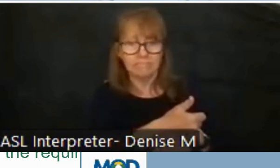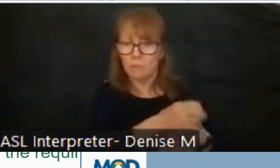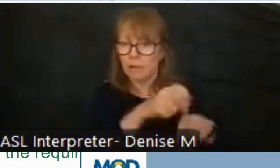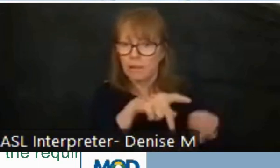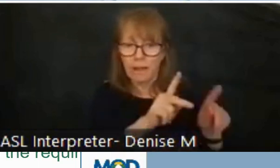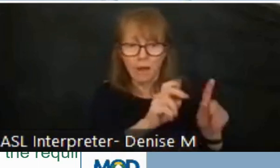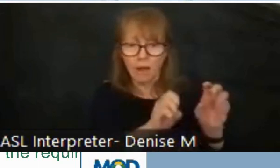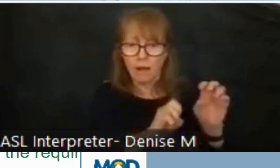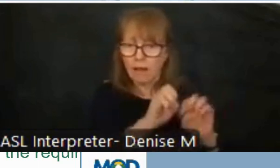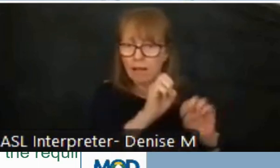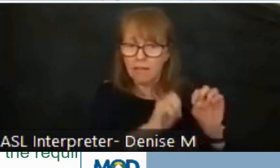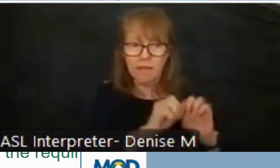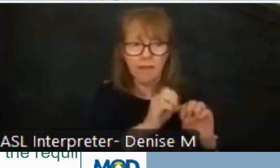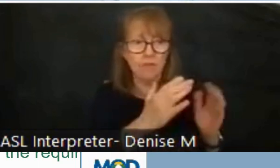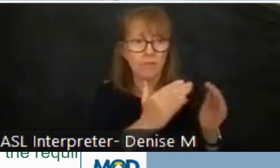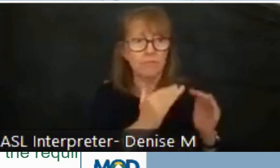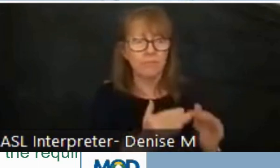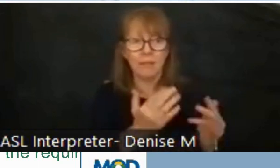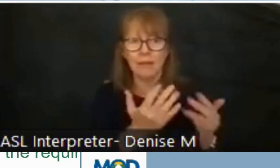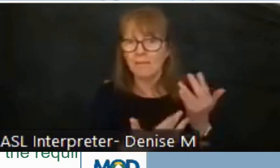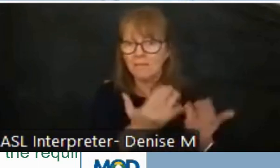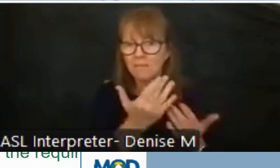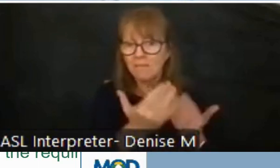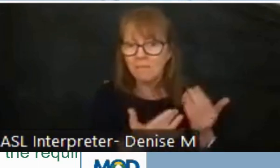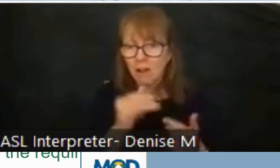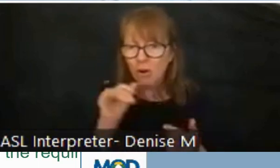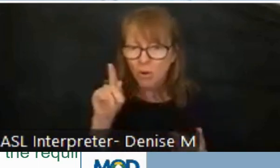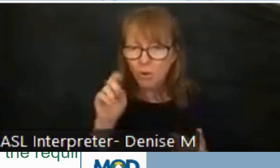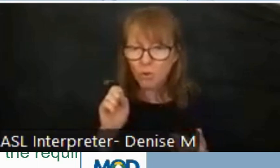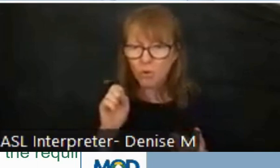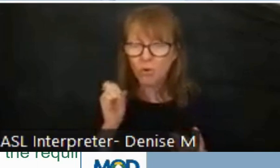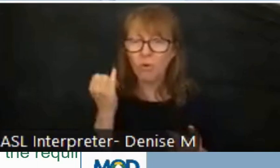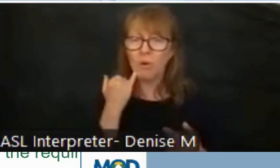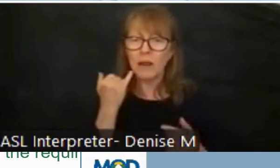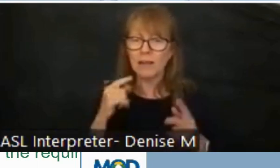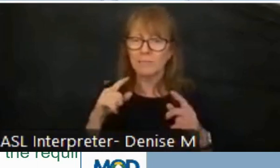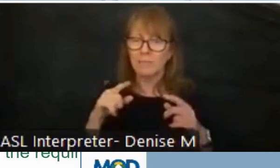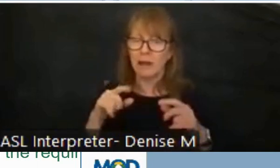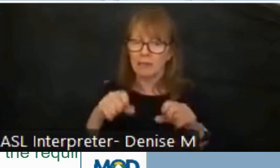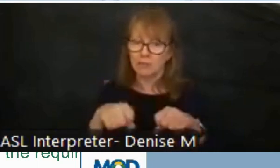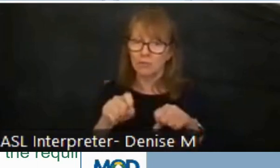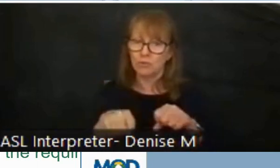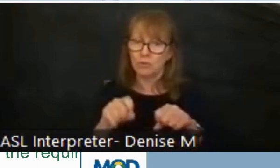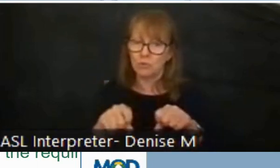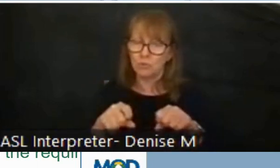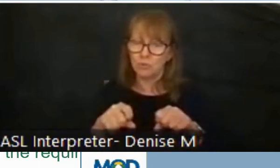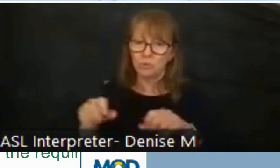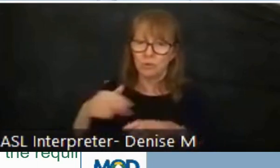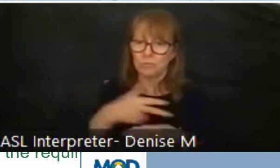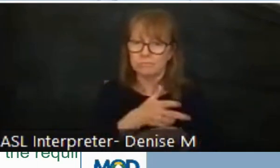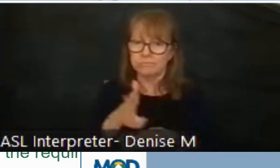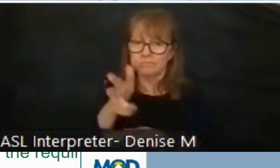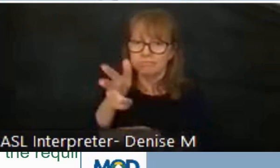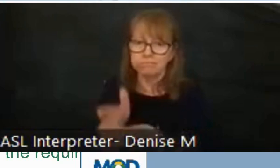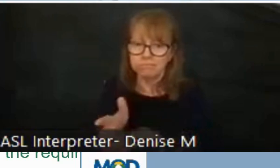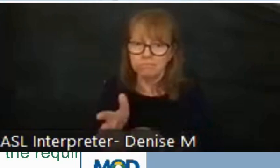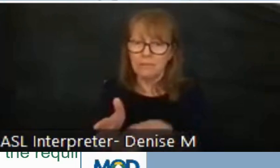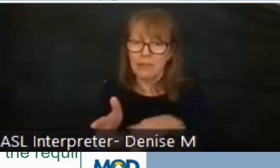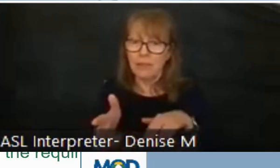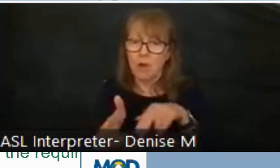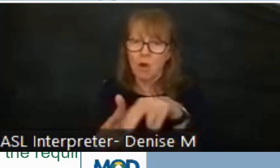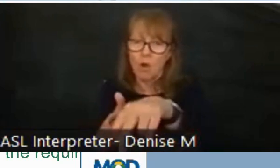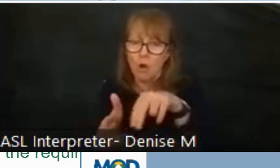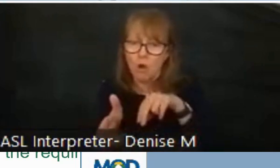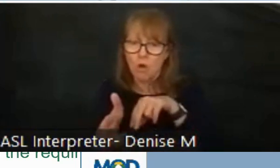codes, if I wanted to leave my scooter in the hallway and this would block the escape route, that would break the fire